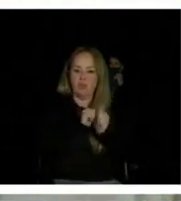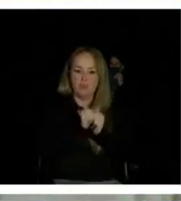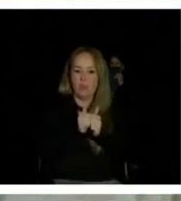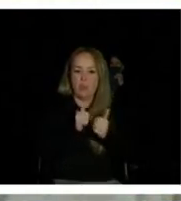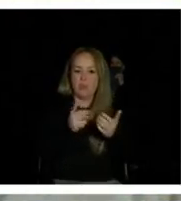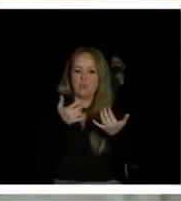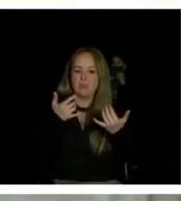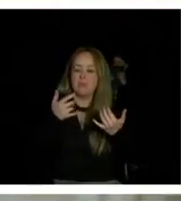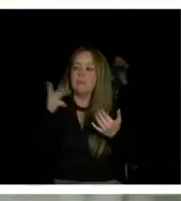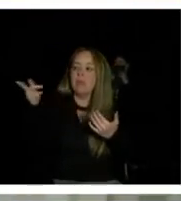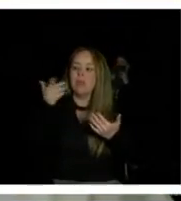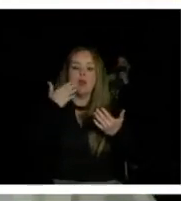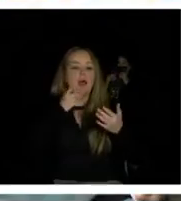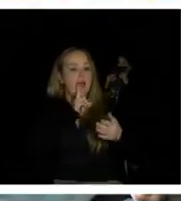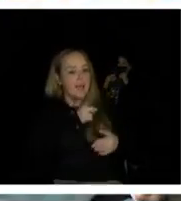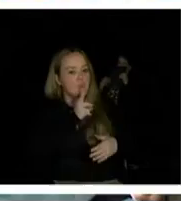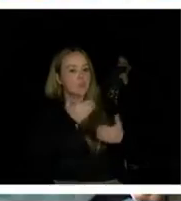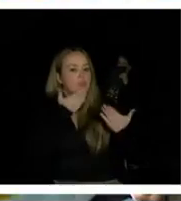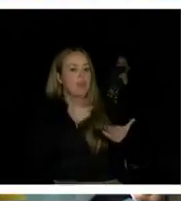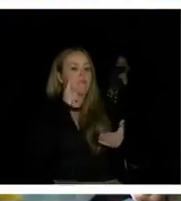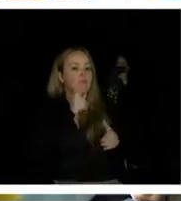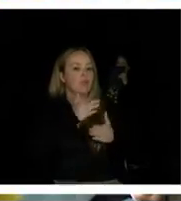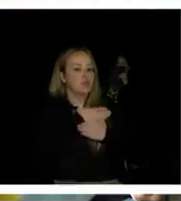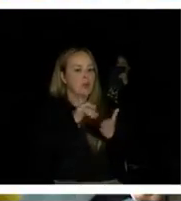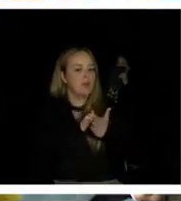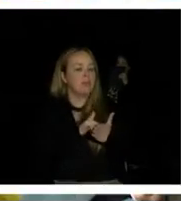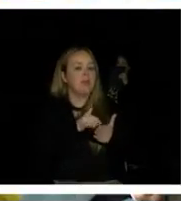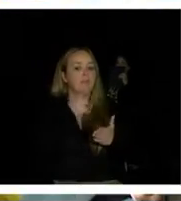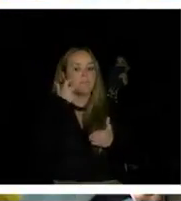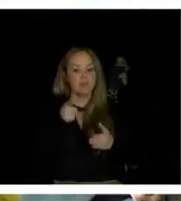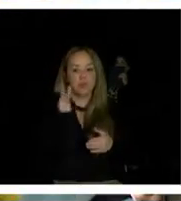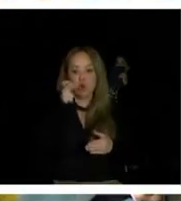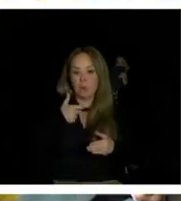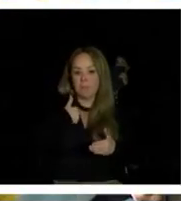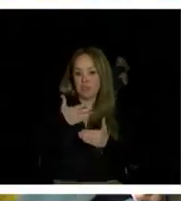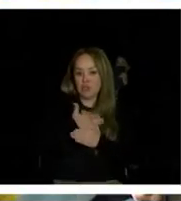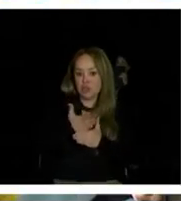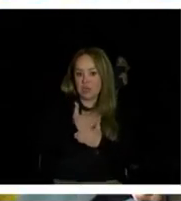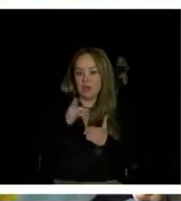thank you for sharing that because, you know, you heard me share